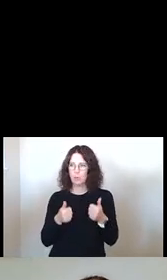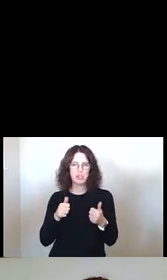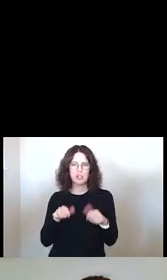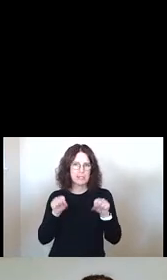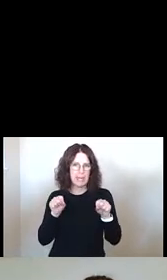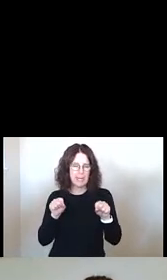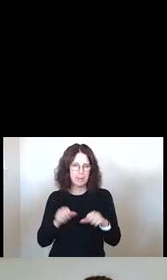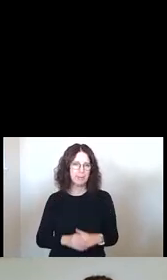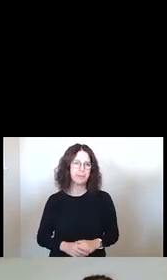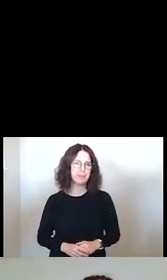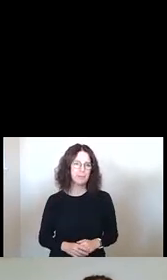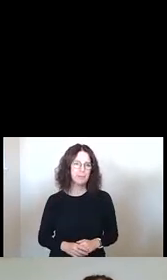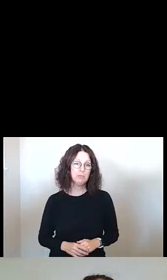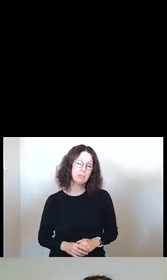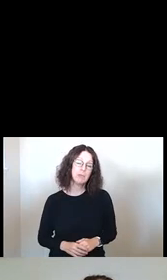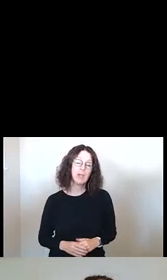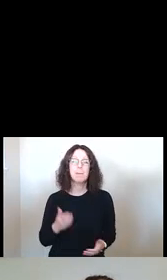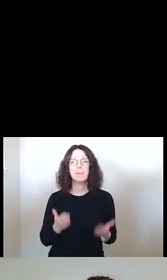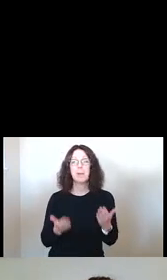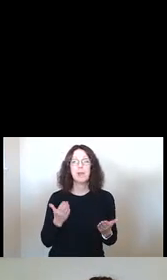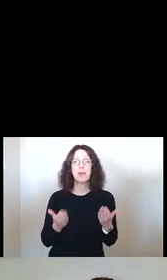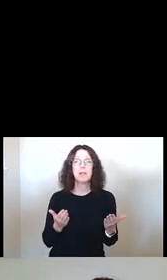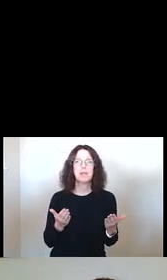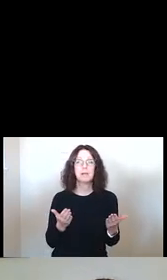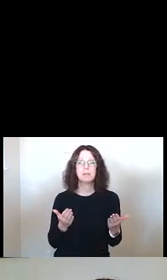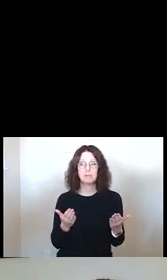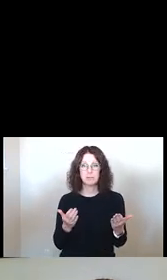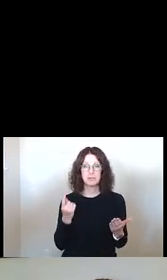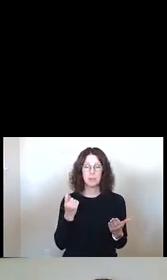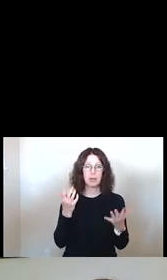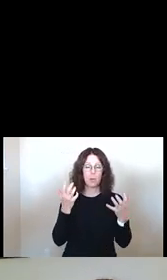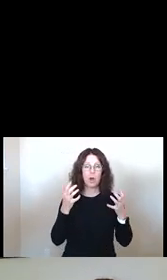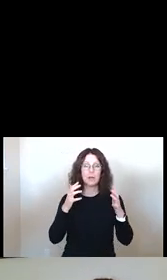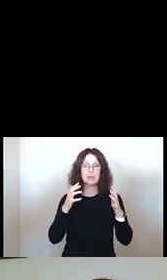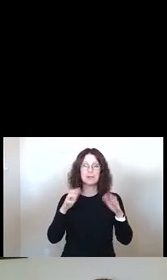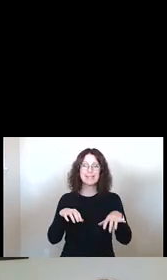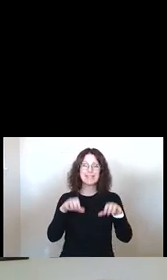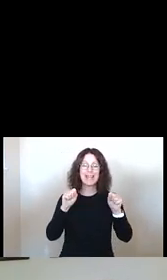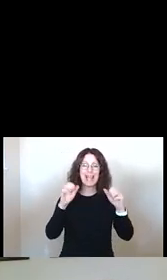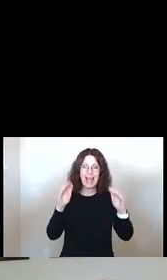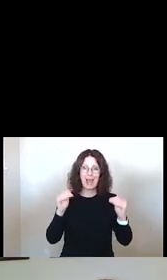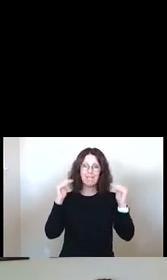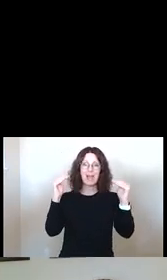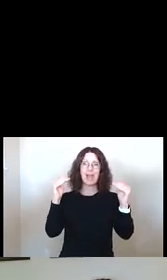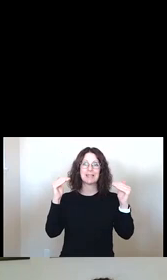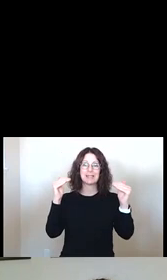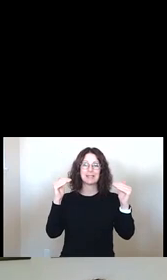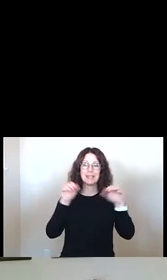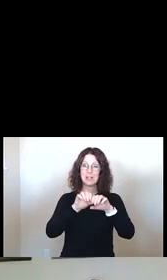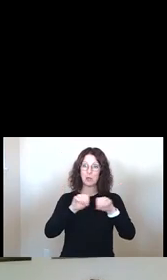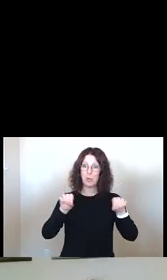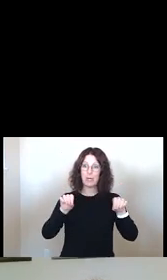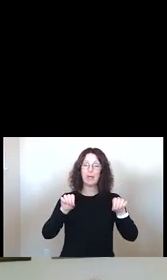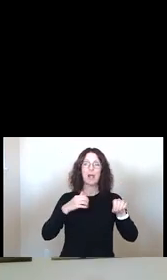might take an advanced would be to, it opens doors to a range of other options beyond